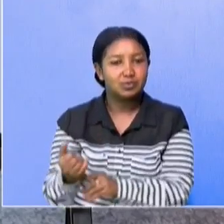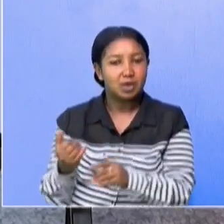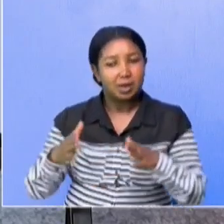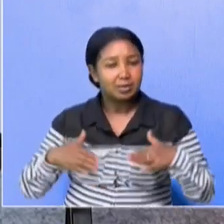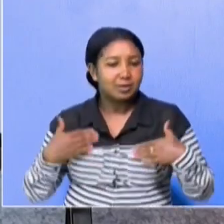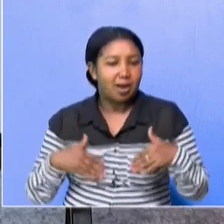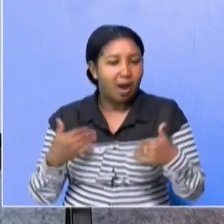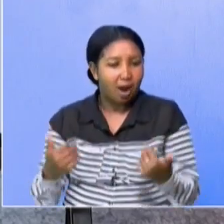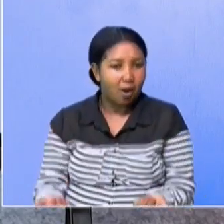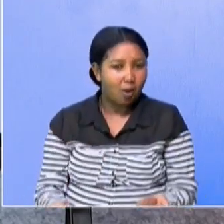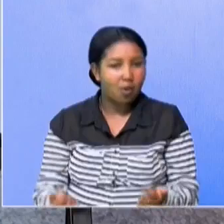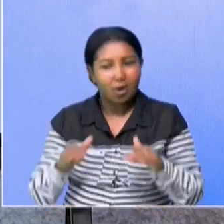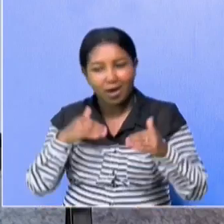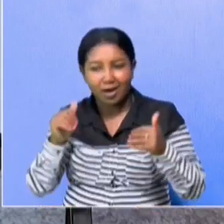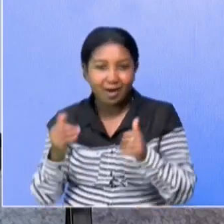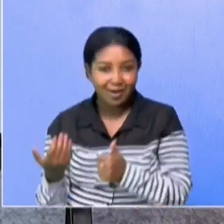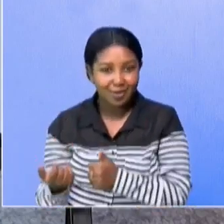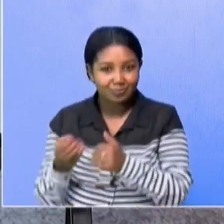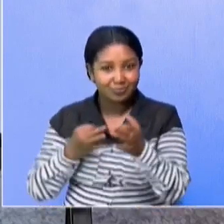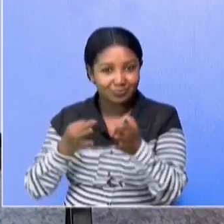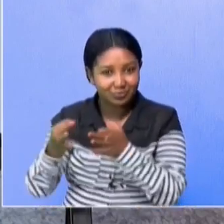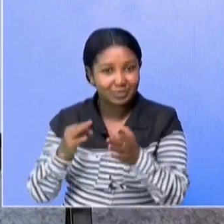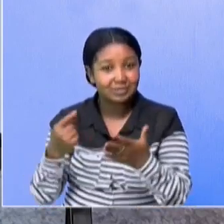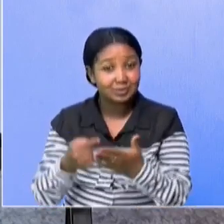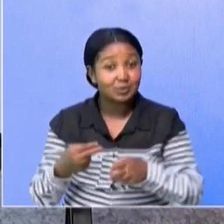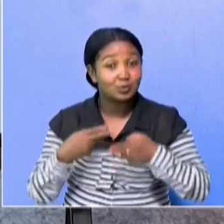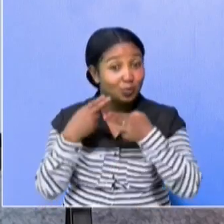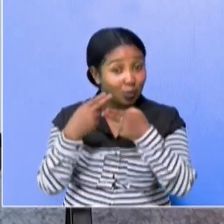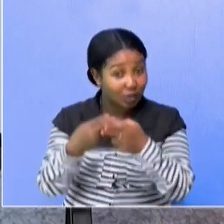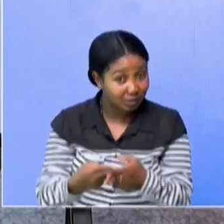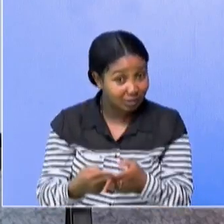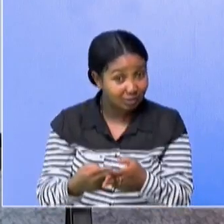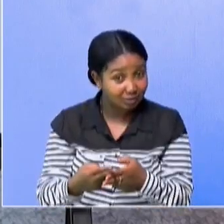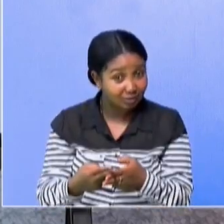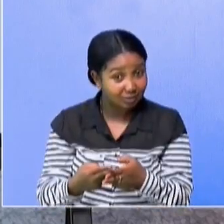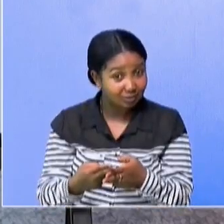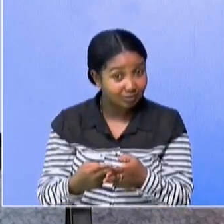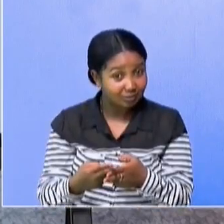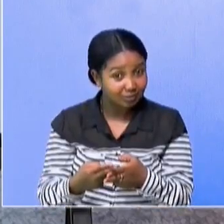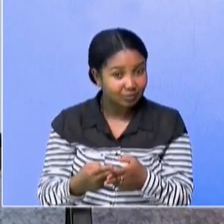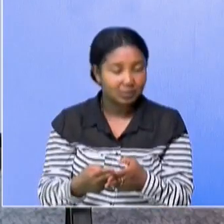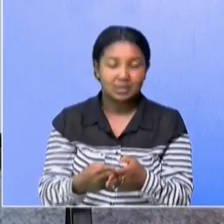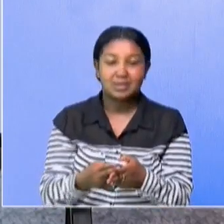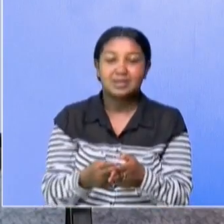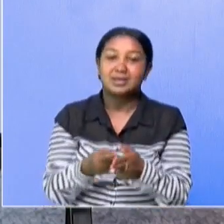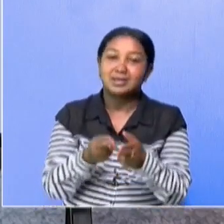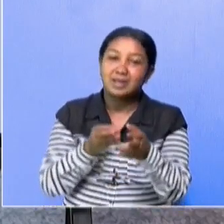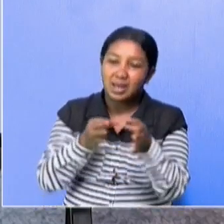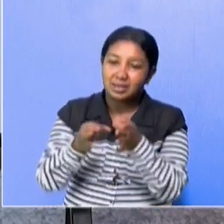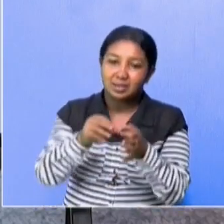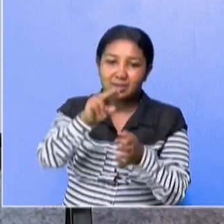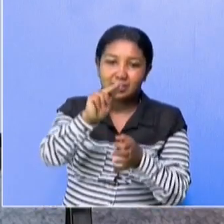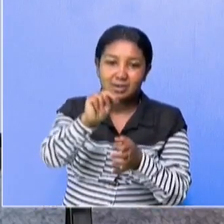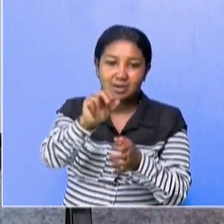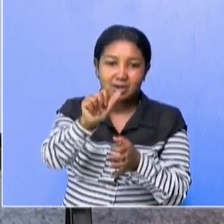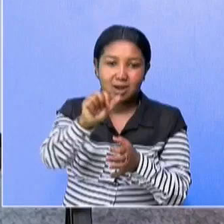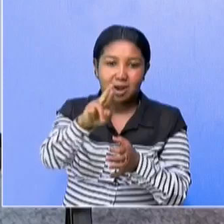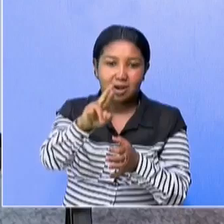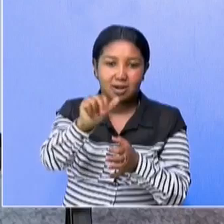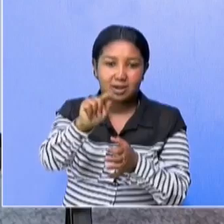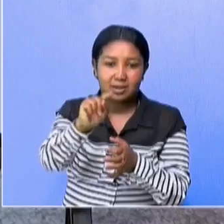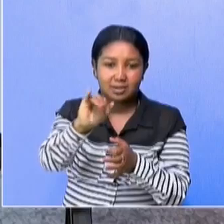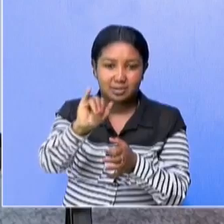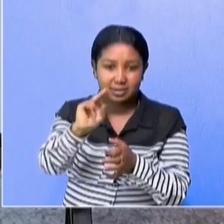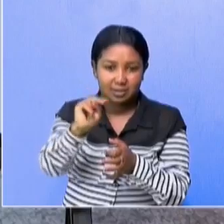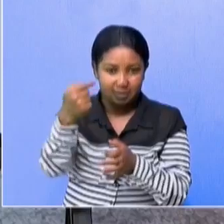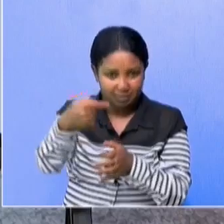you make fun about that situation, this is what we call it, just narrating or telling someone a story, past story,